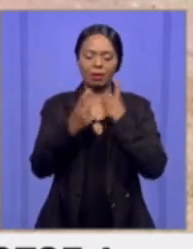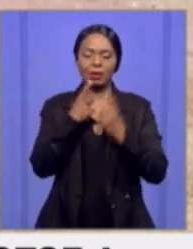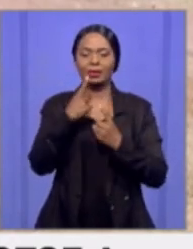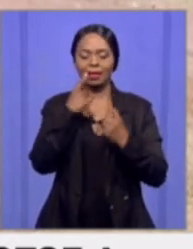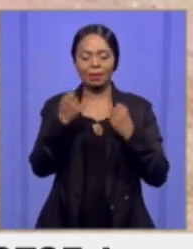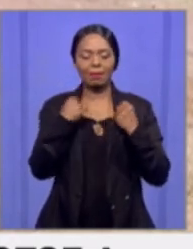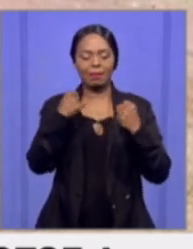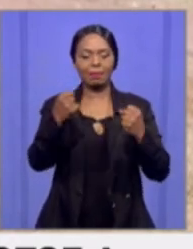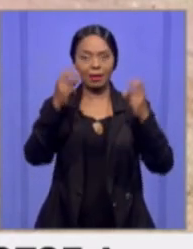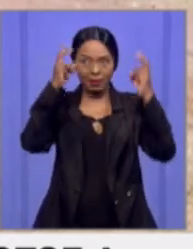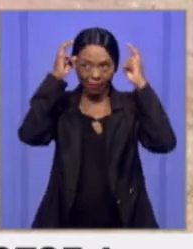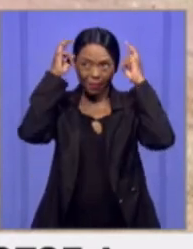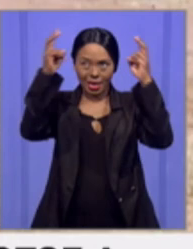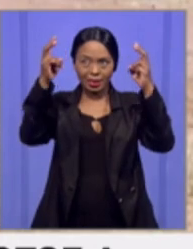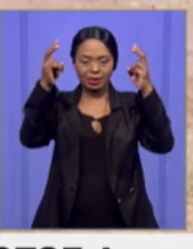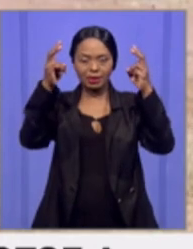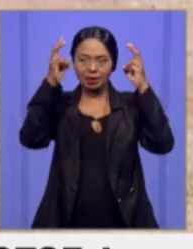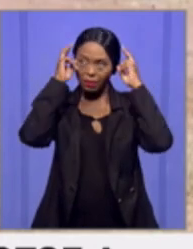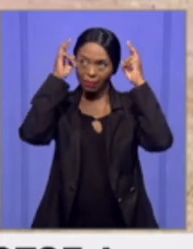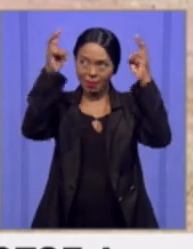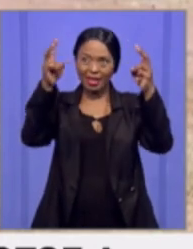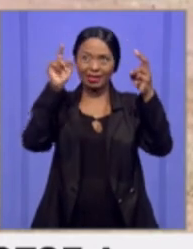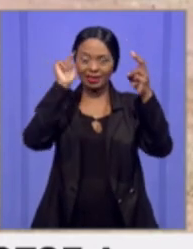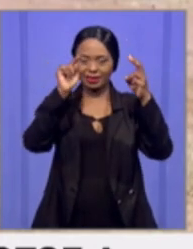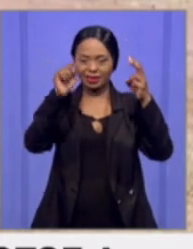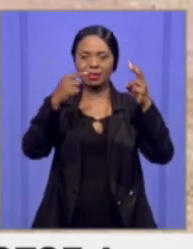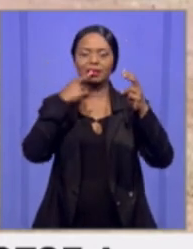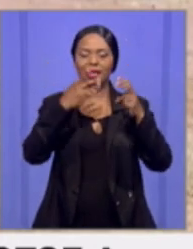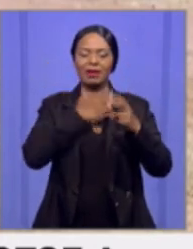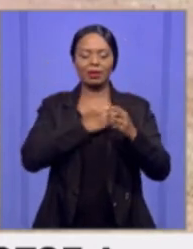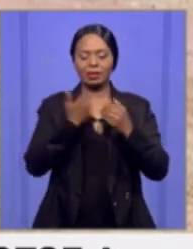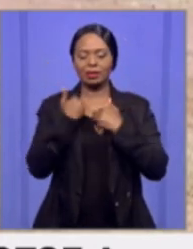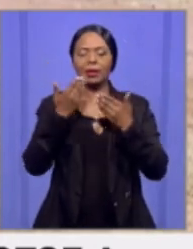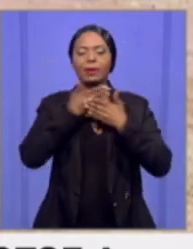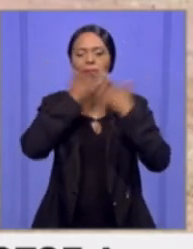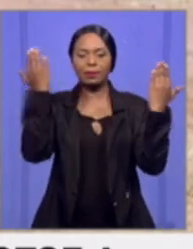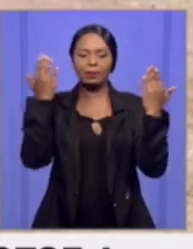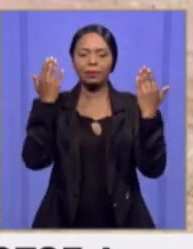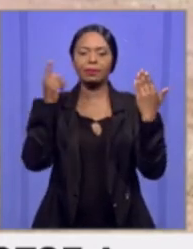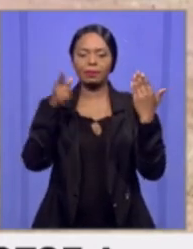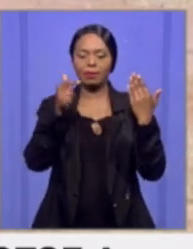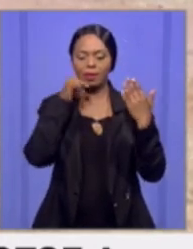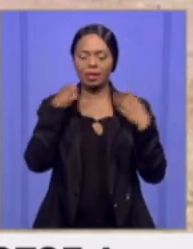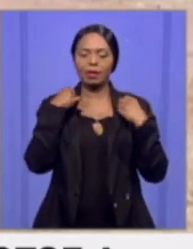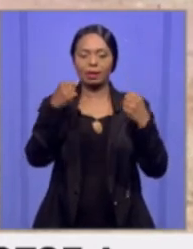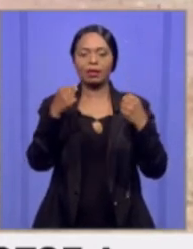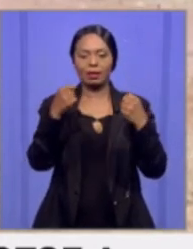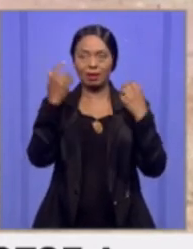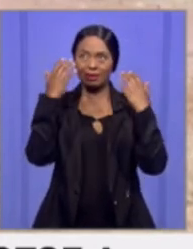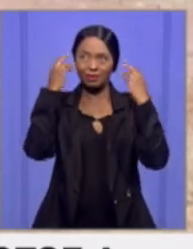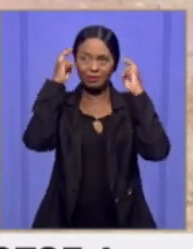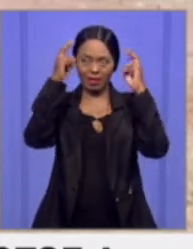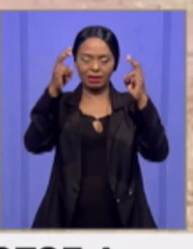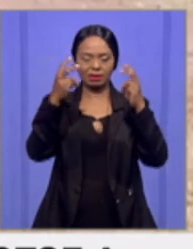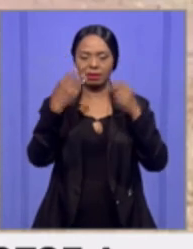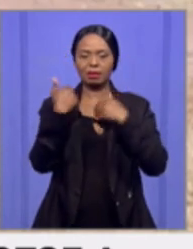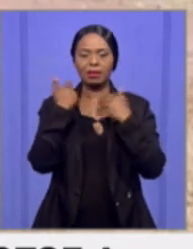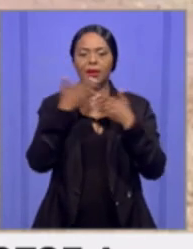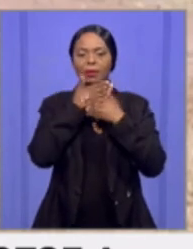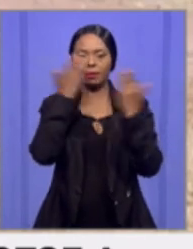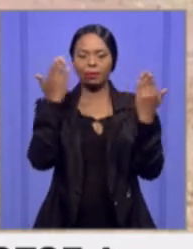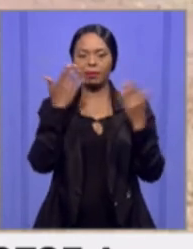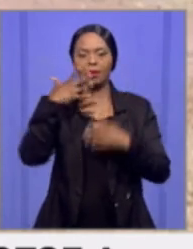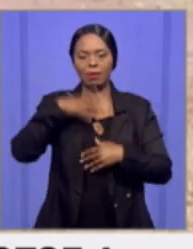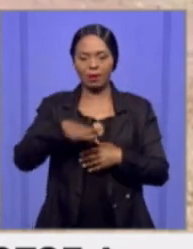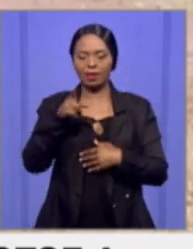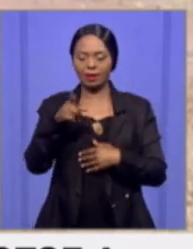tse kgwe ba re tsona ba fila gore a di safe. Aba safe e ba le ka gare ga dibese tse kgwe ba nya kore ba tsene ka